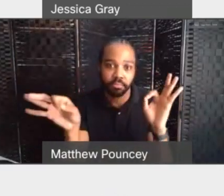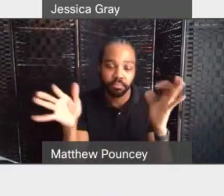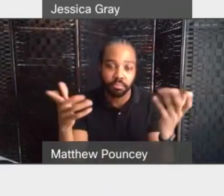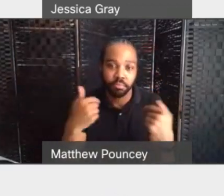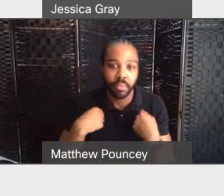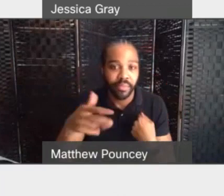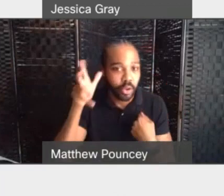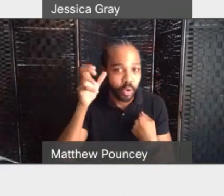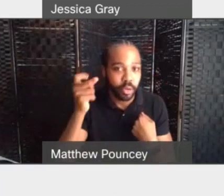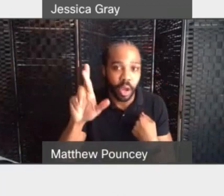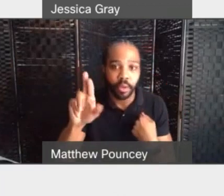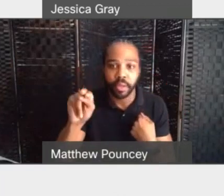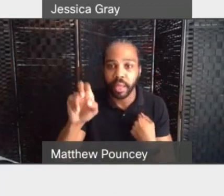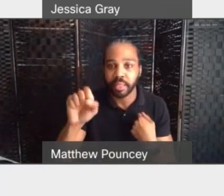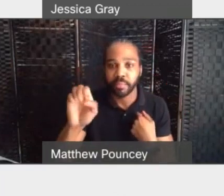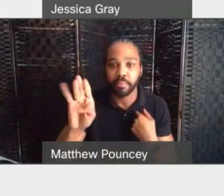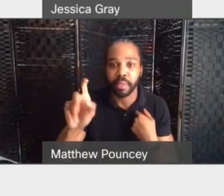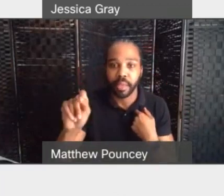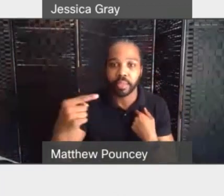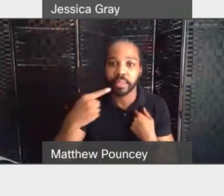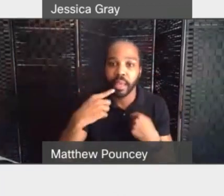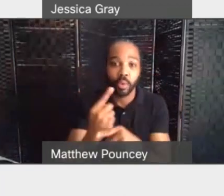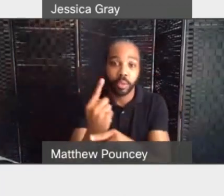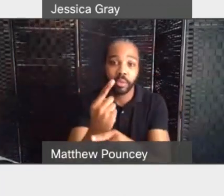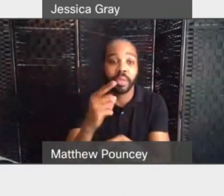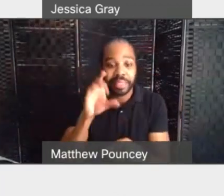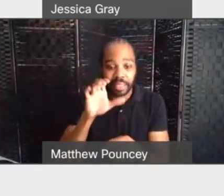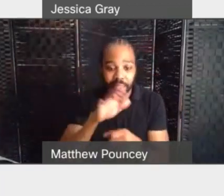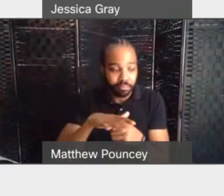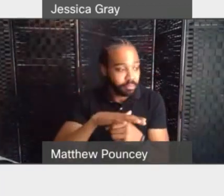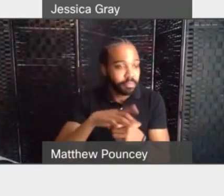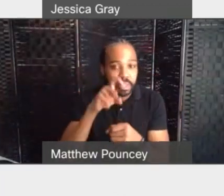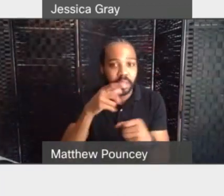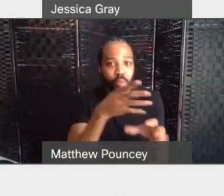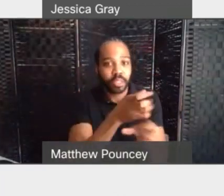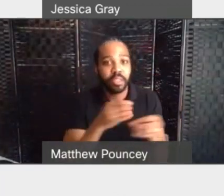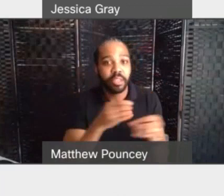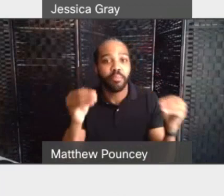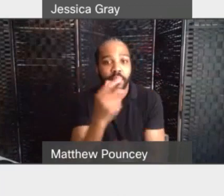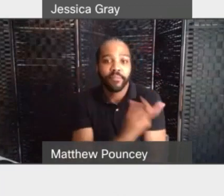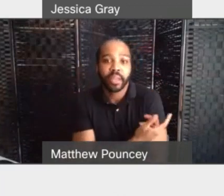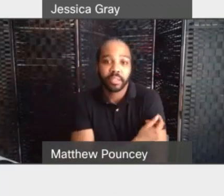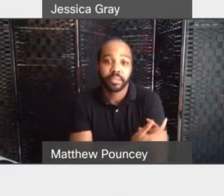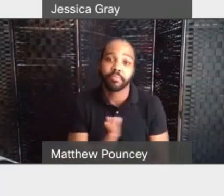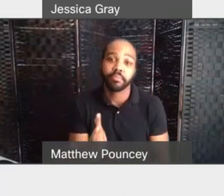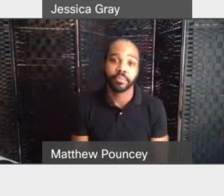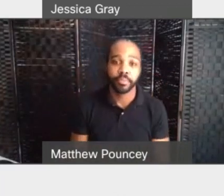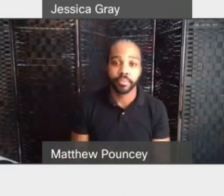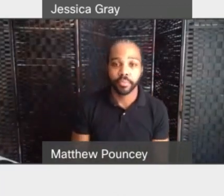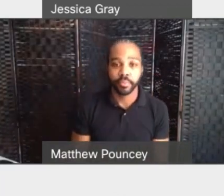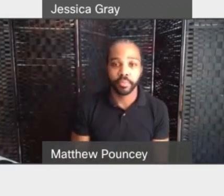say regularly the district needs to receive more vaccine.